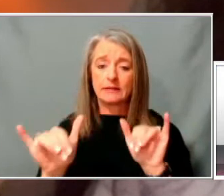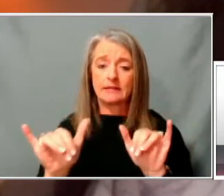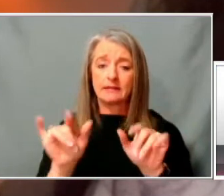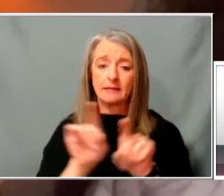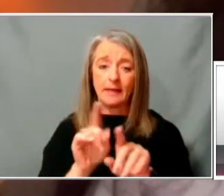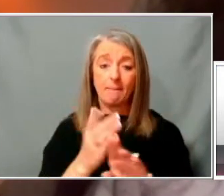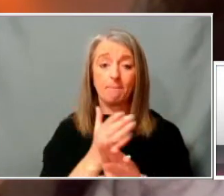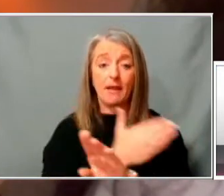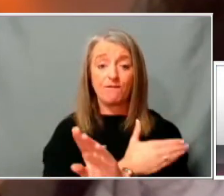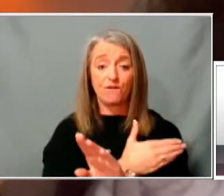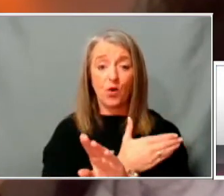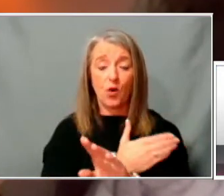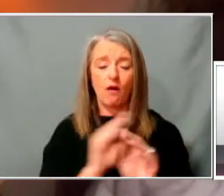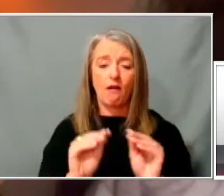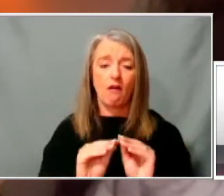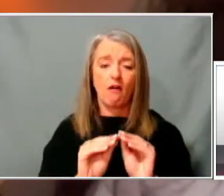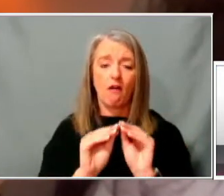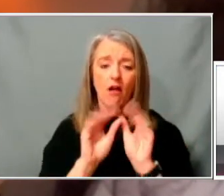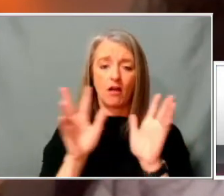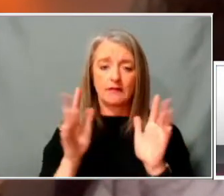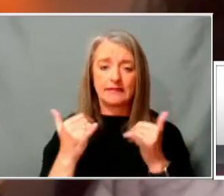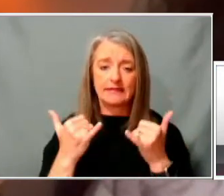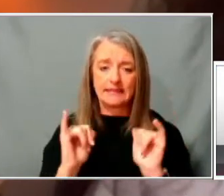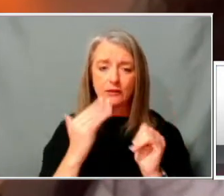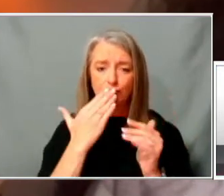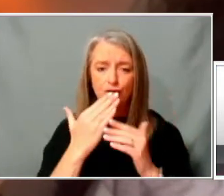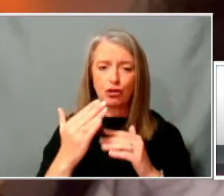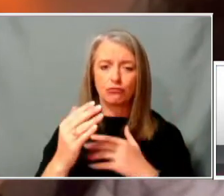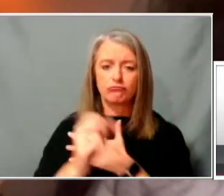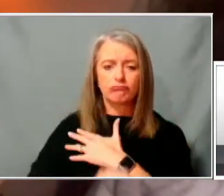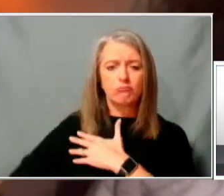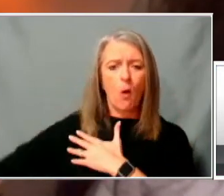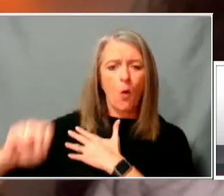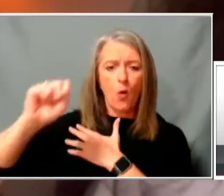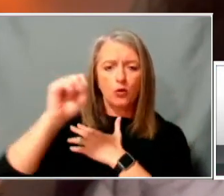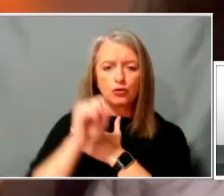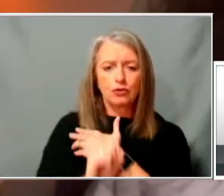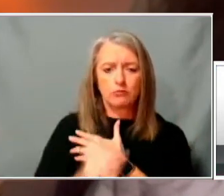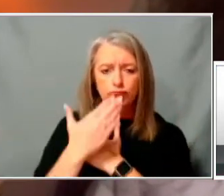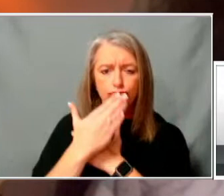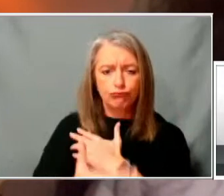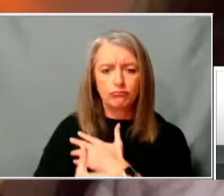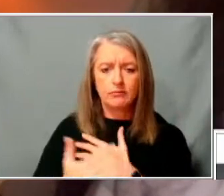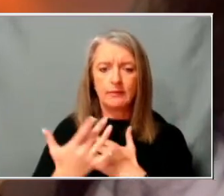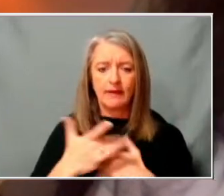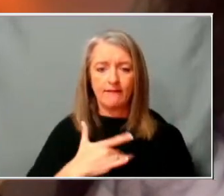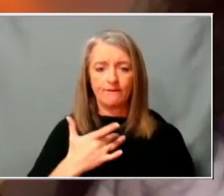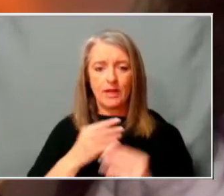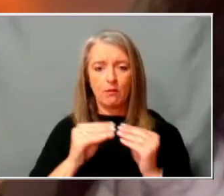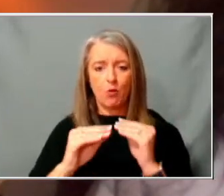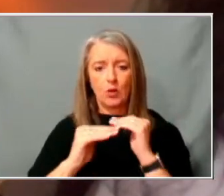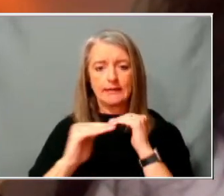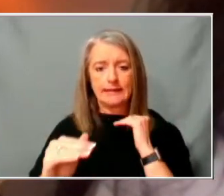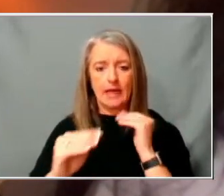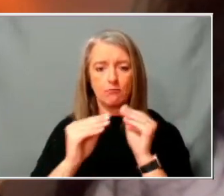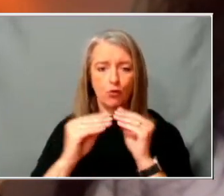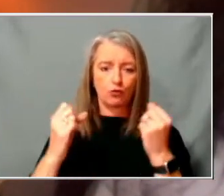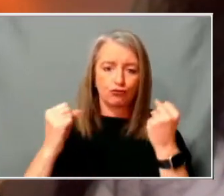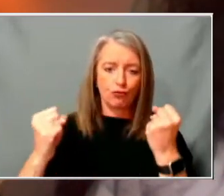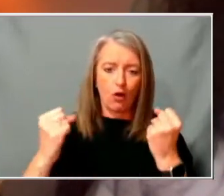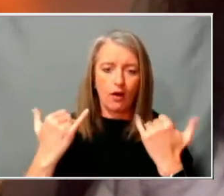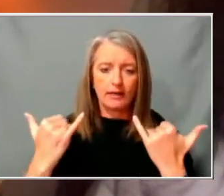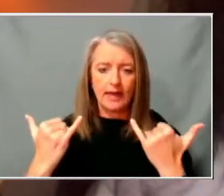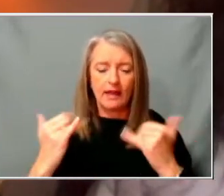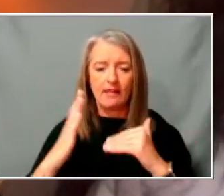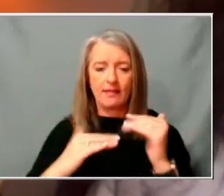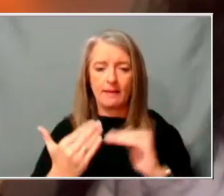before, I was obviously still had good range of motion and all that type of stuff, but it just feels like a lot more stable, a lot more stronger now